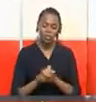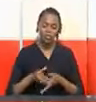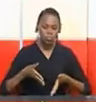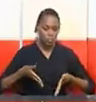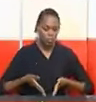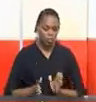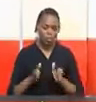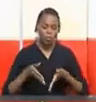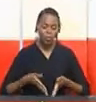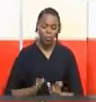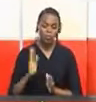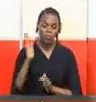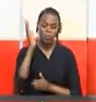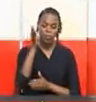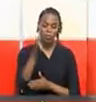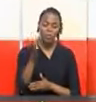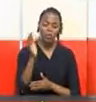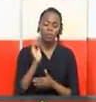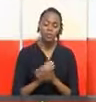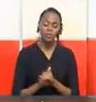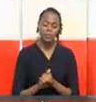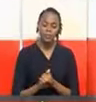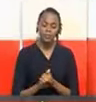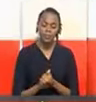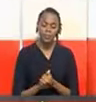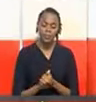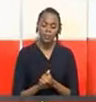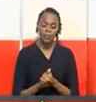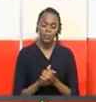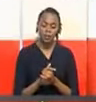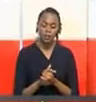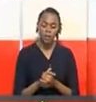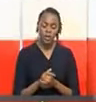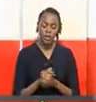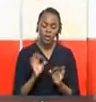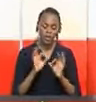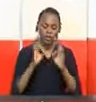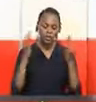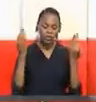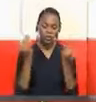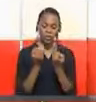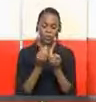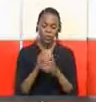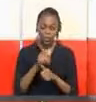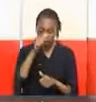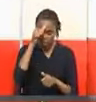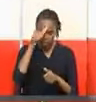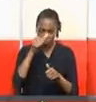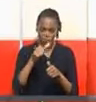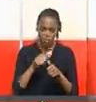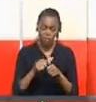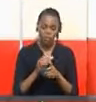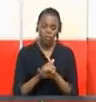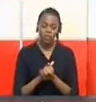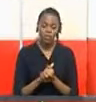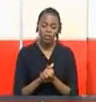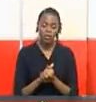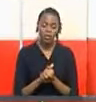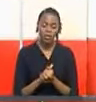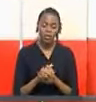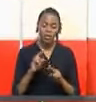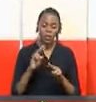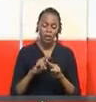come. And even if only we, as a family, continue to remember him, he will live on